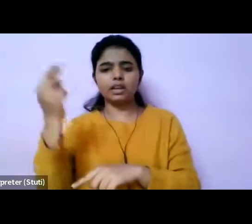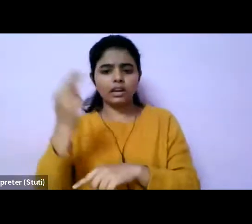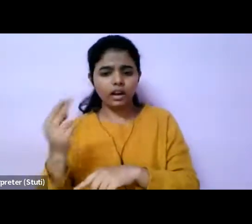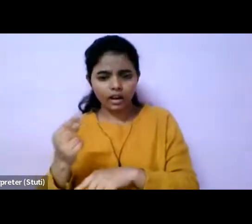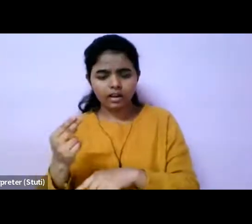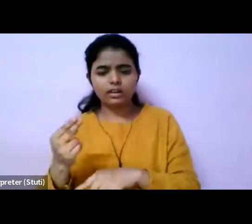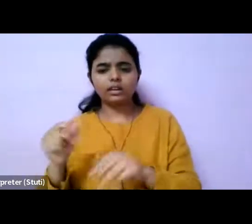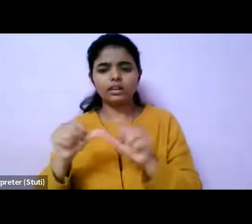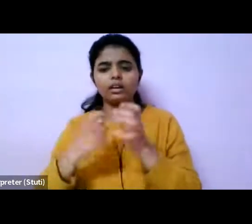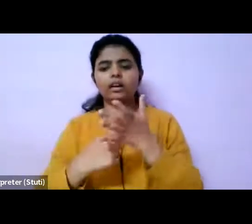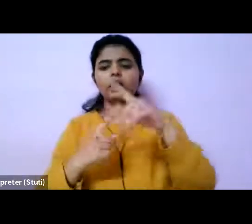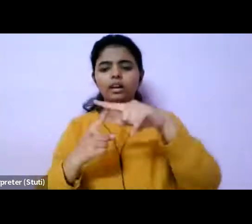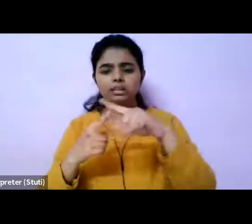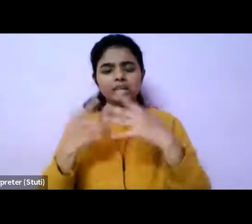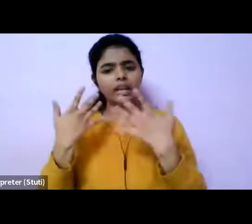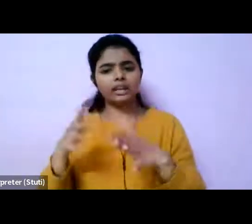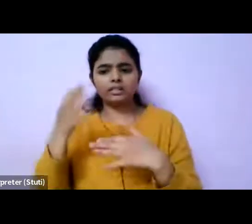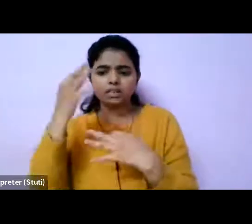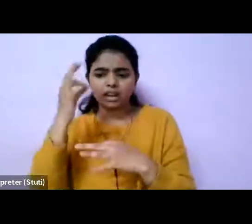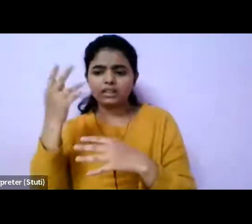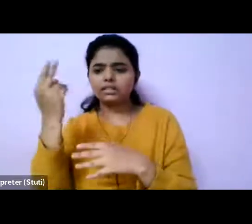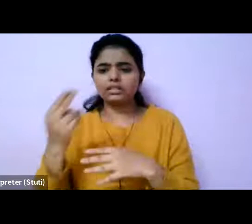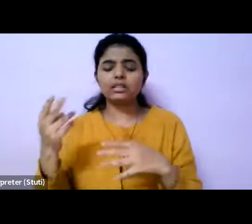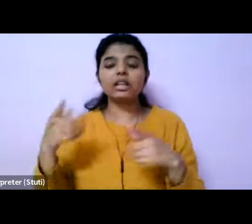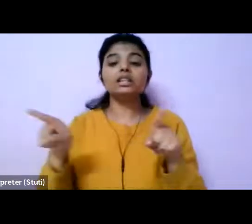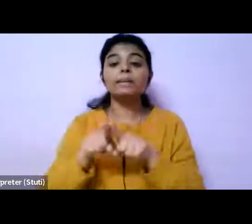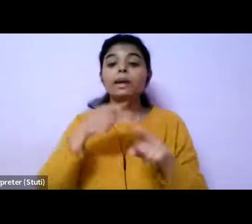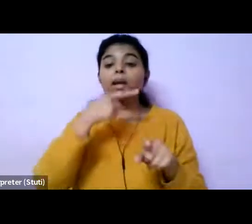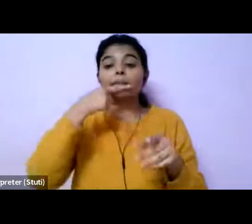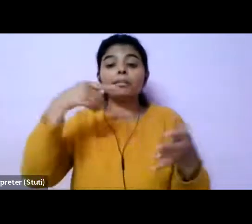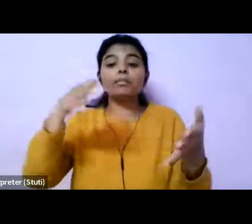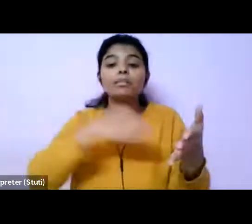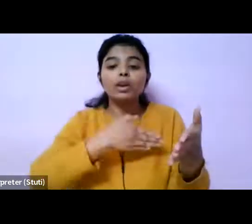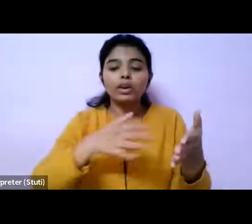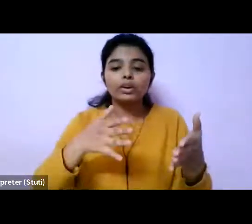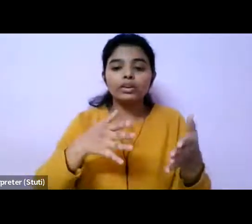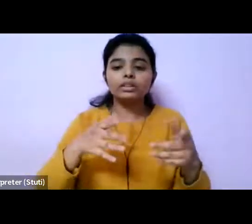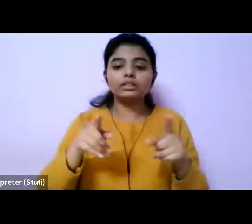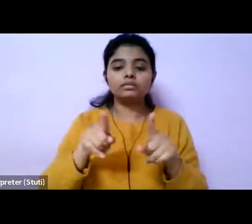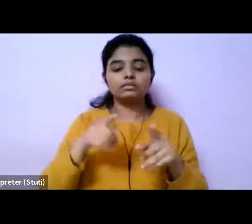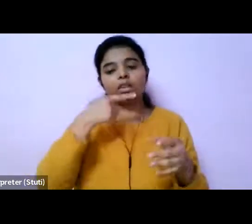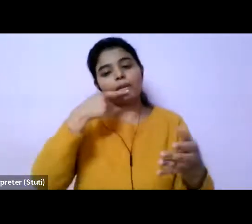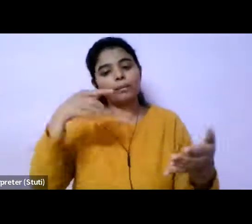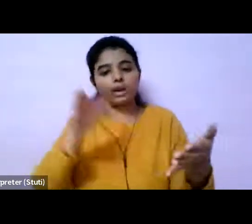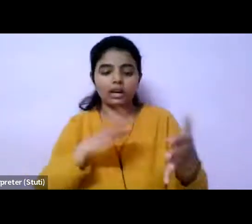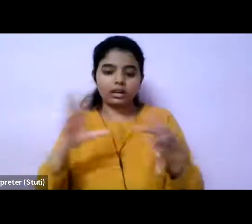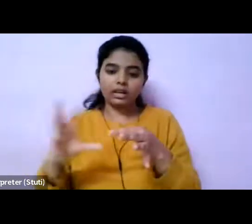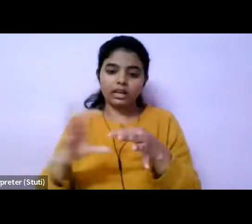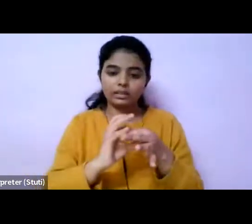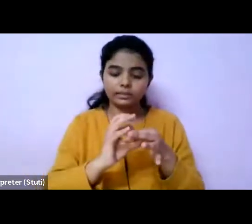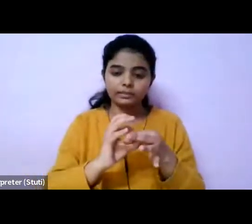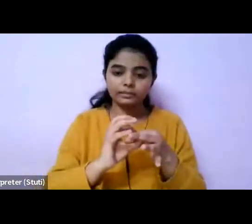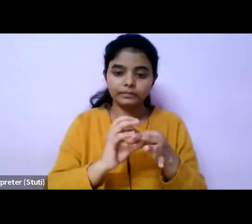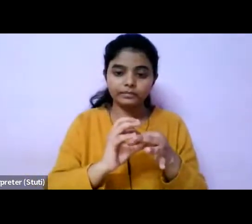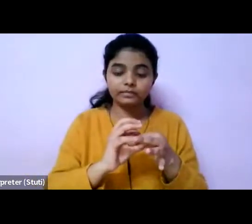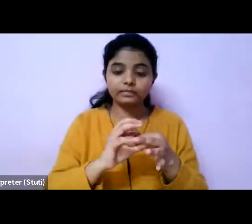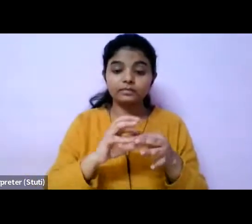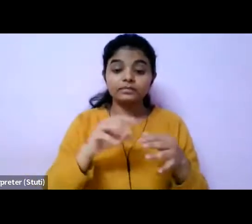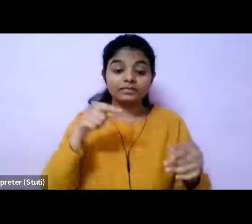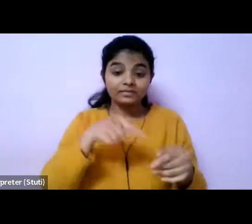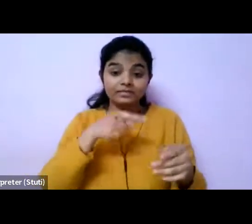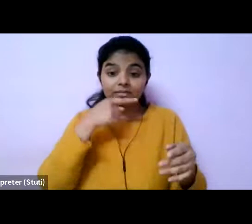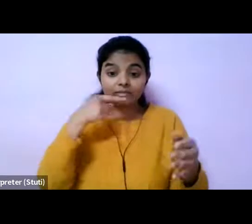the differences between the two are blurred, okay, in the postmodern context. And therefore, the